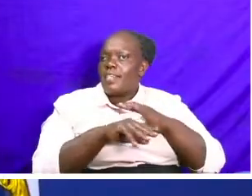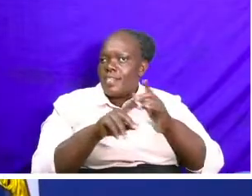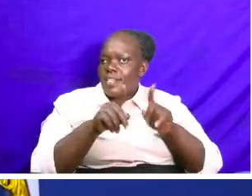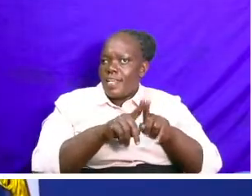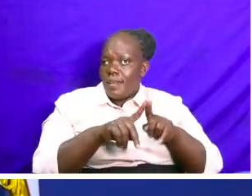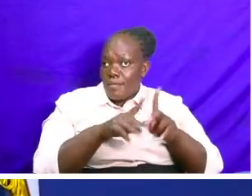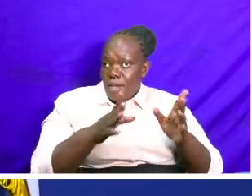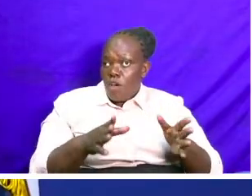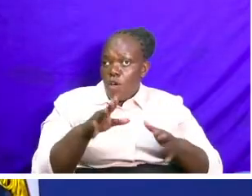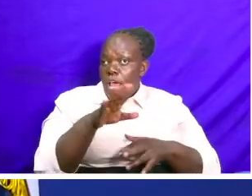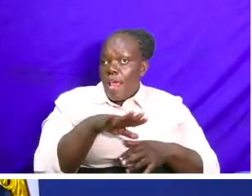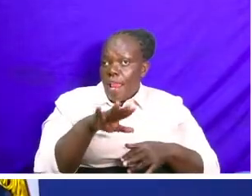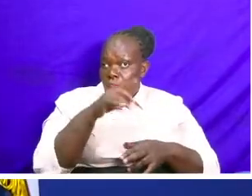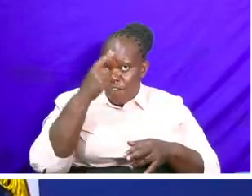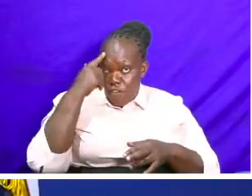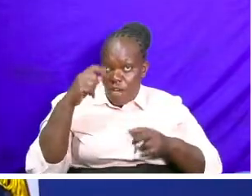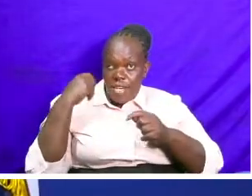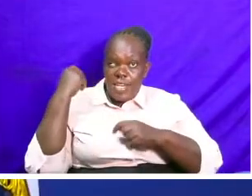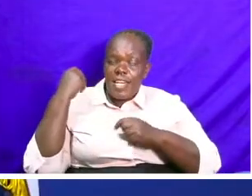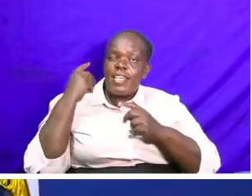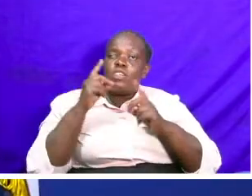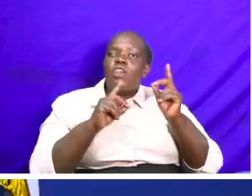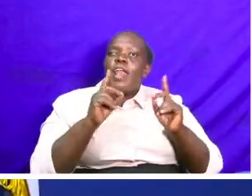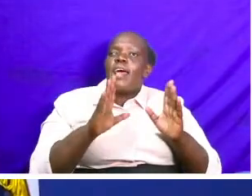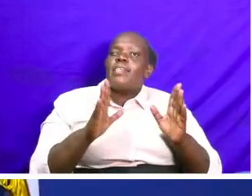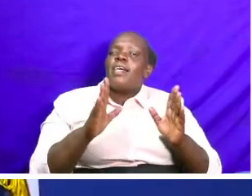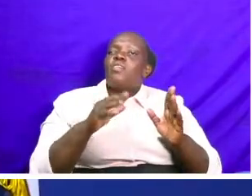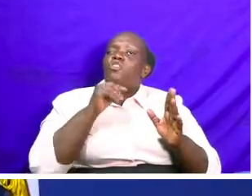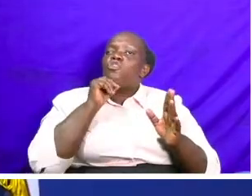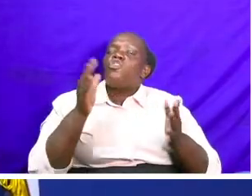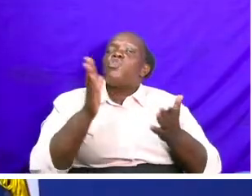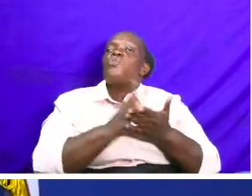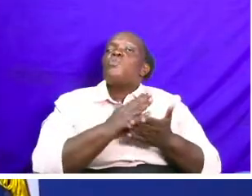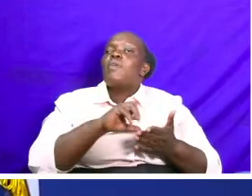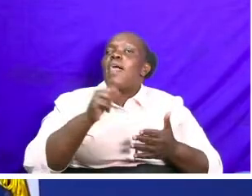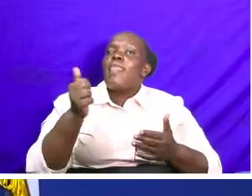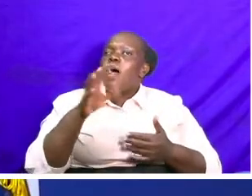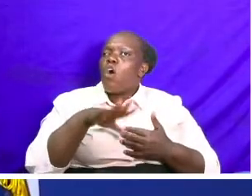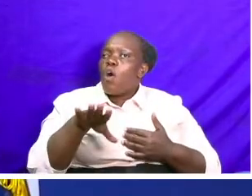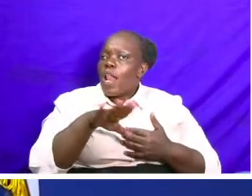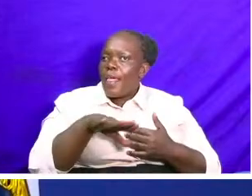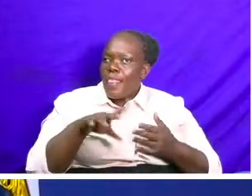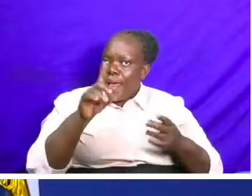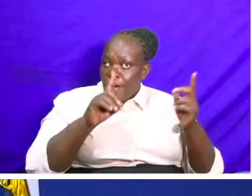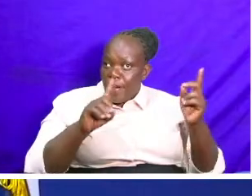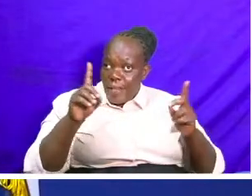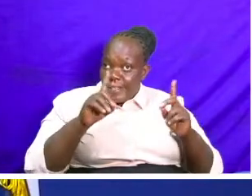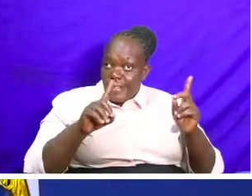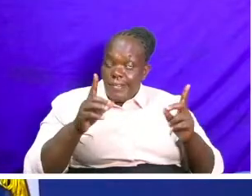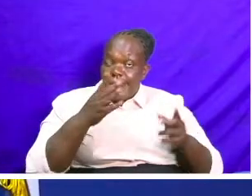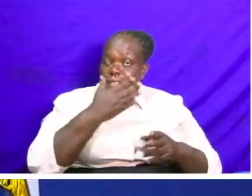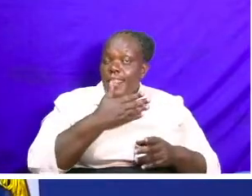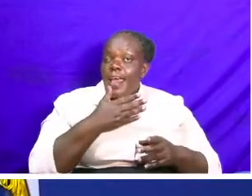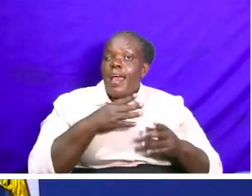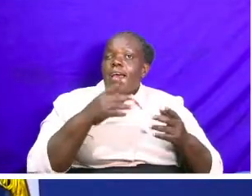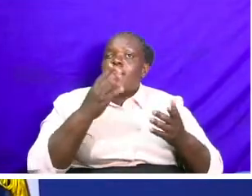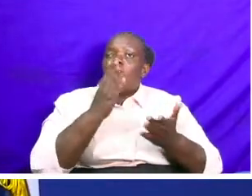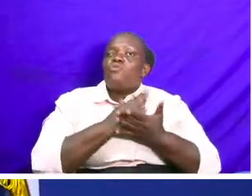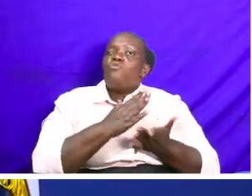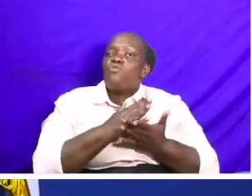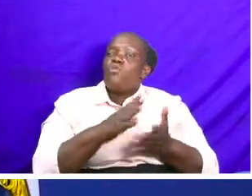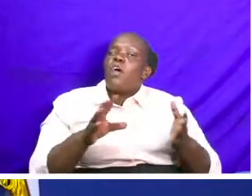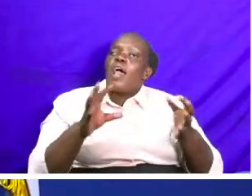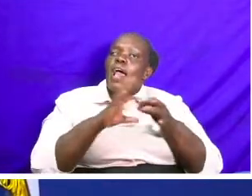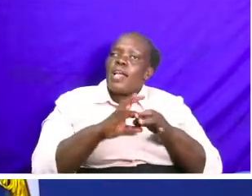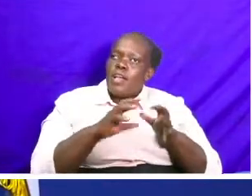still retaining a section for our traditional dances. We are not doing away with that. There's a whole section there for that, because we also need to have that cultural